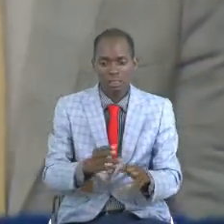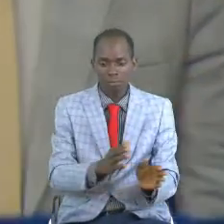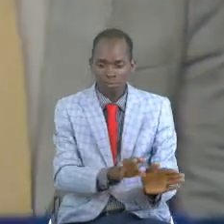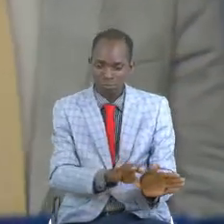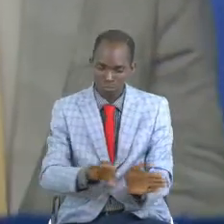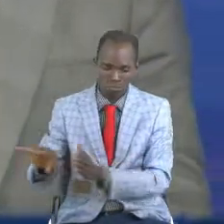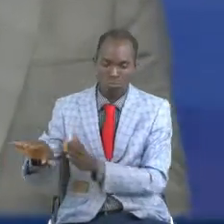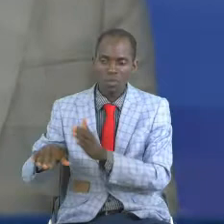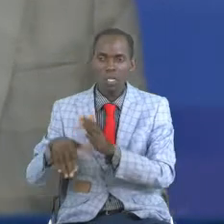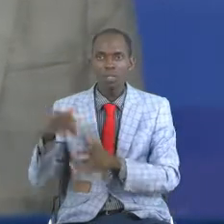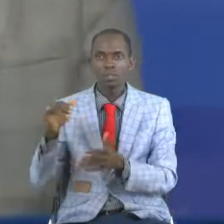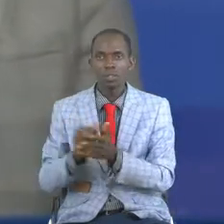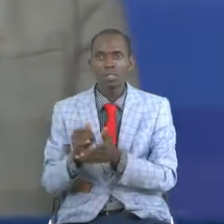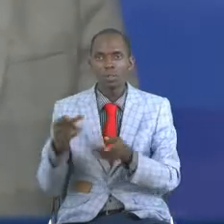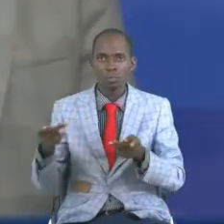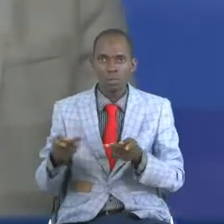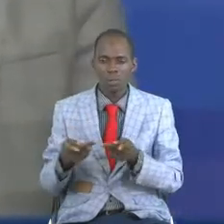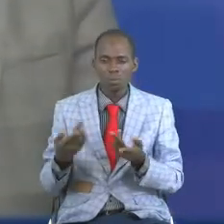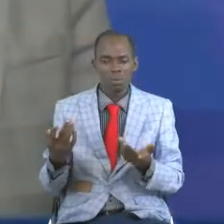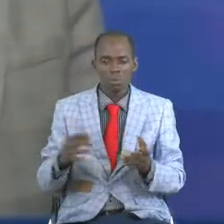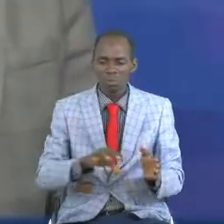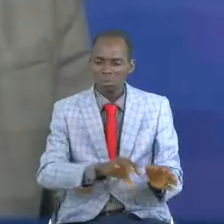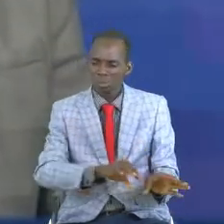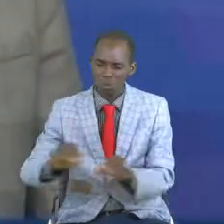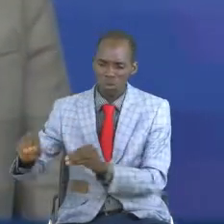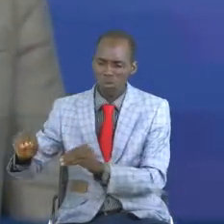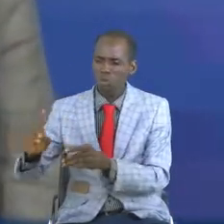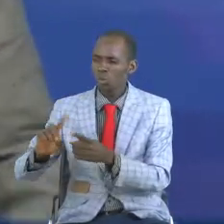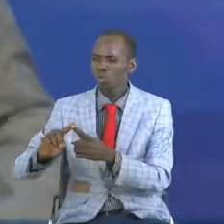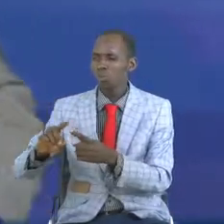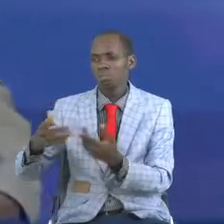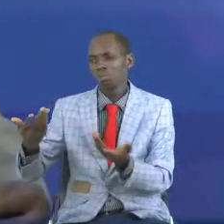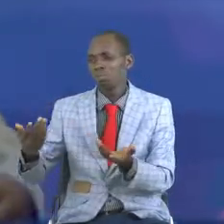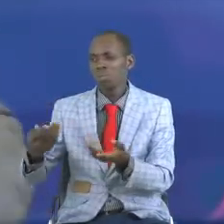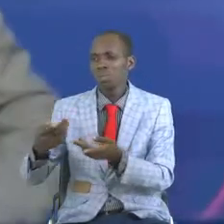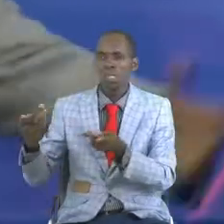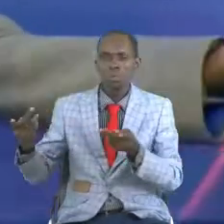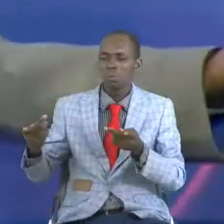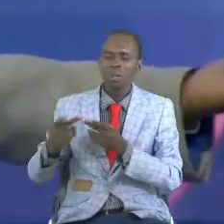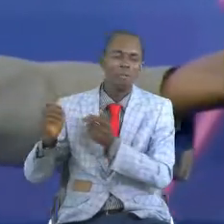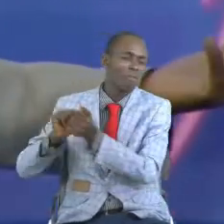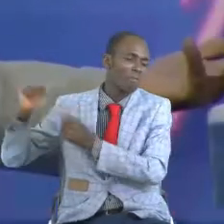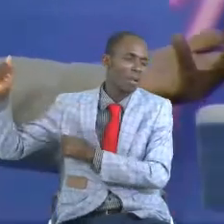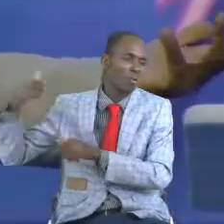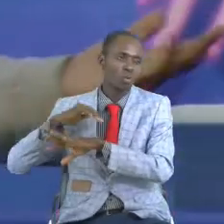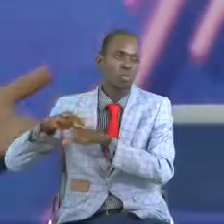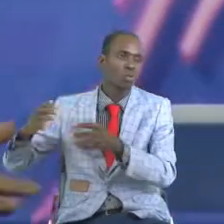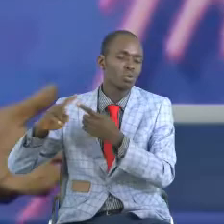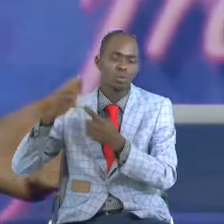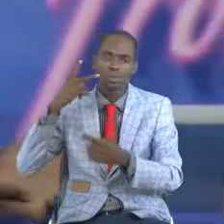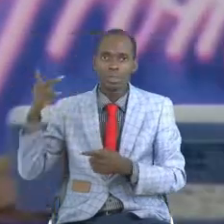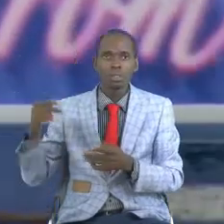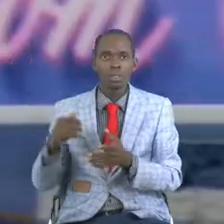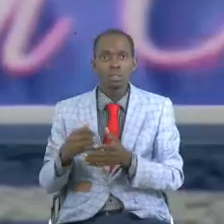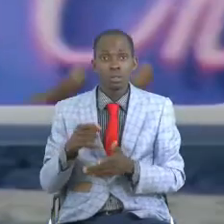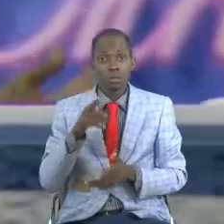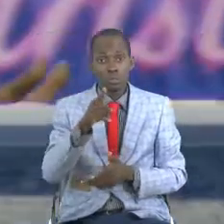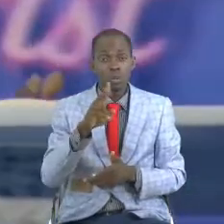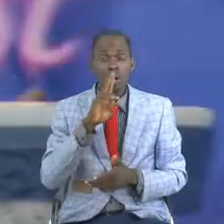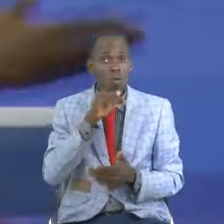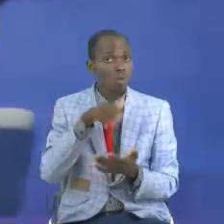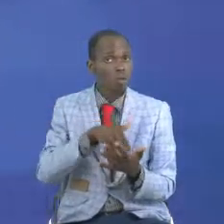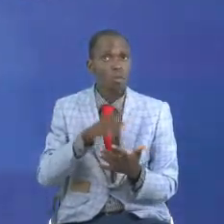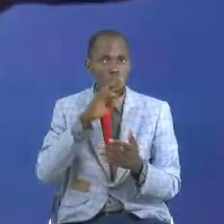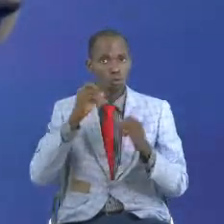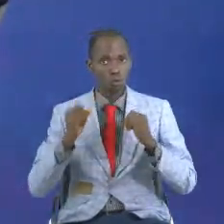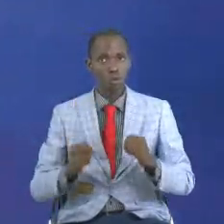and carry it to a place where we were not sick. You're strong enough to carry the chair,